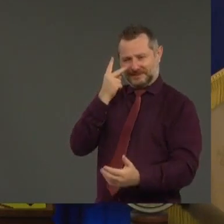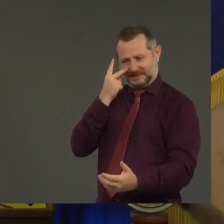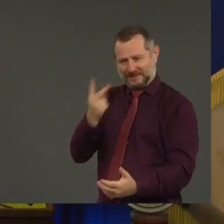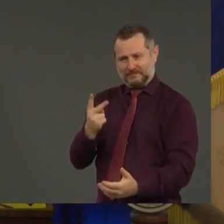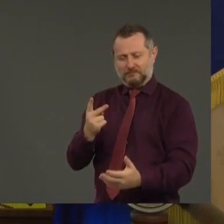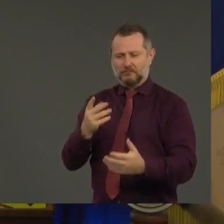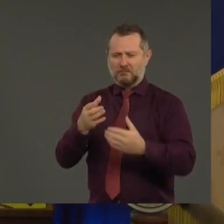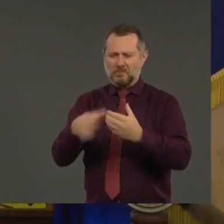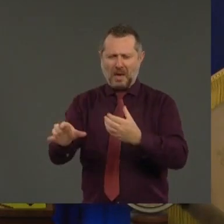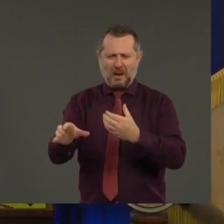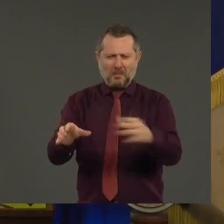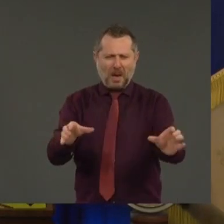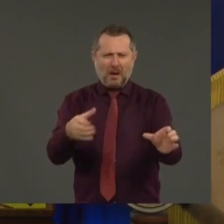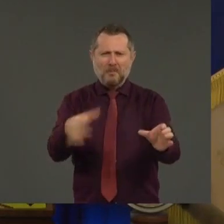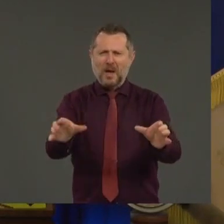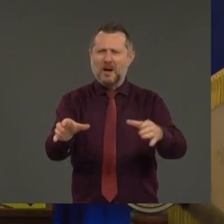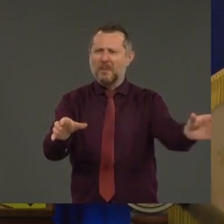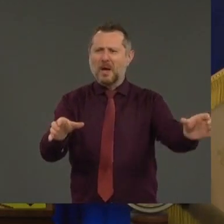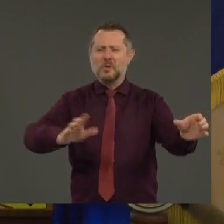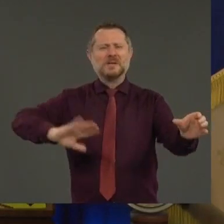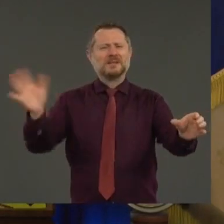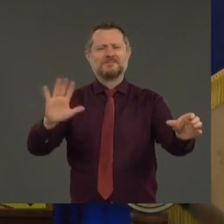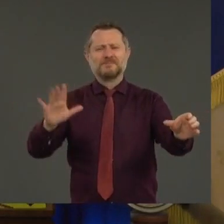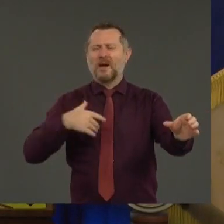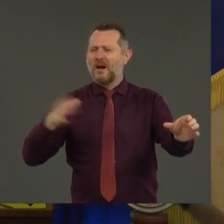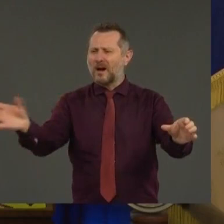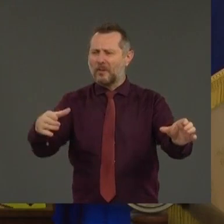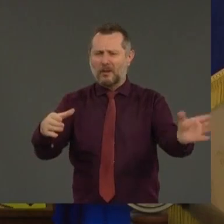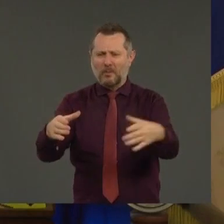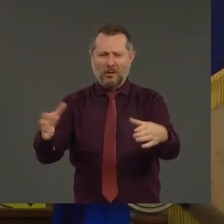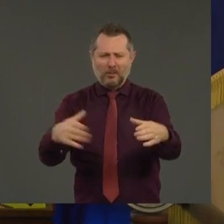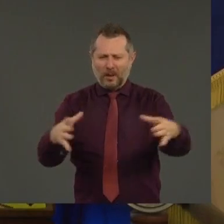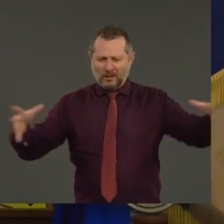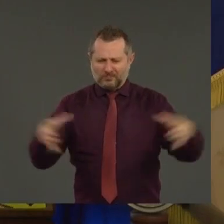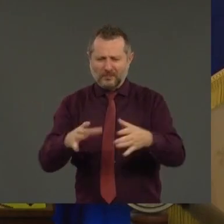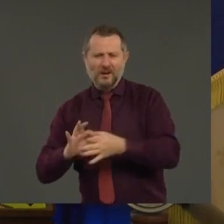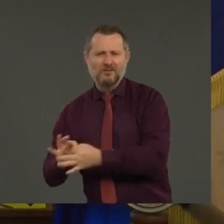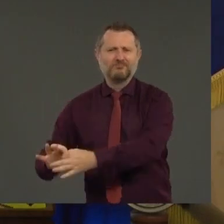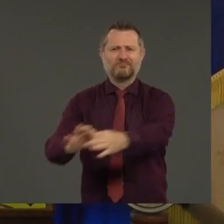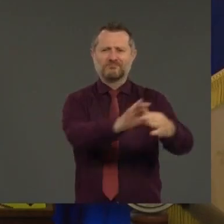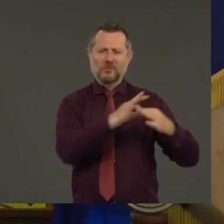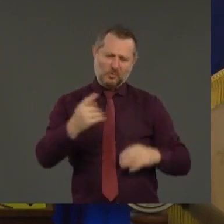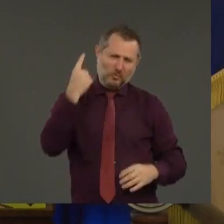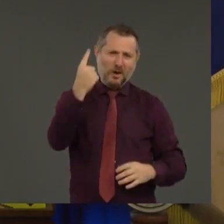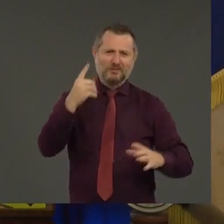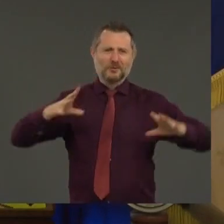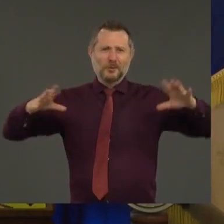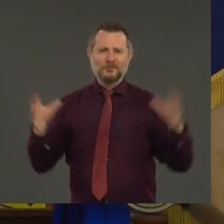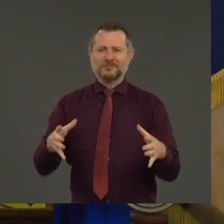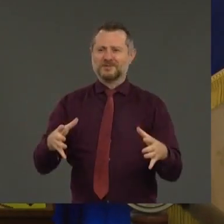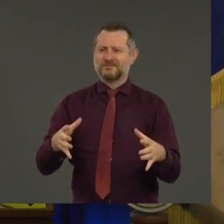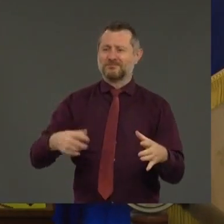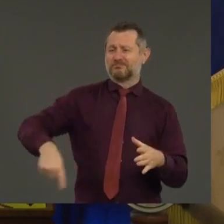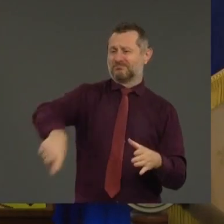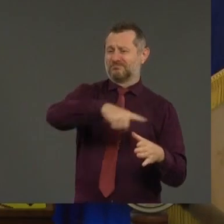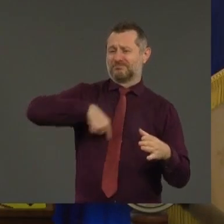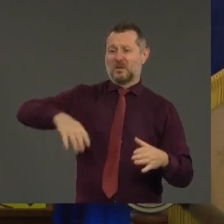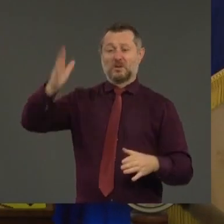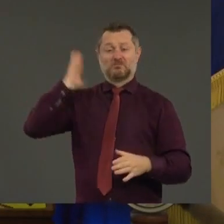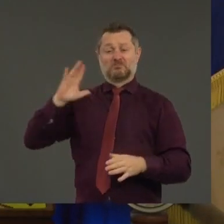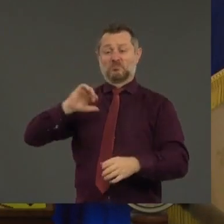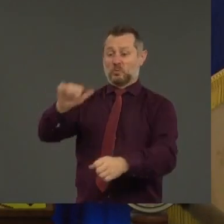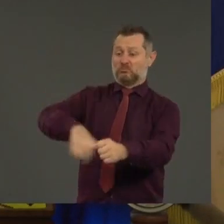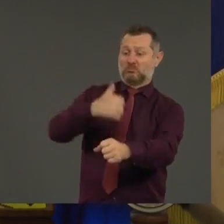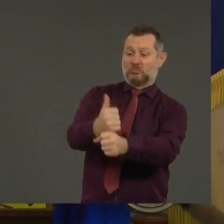Americans are one, that we are united, to remember that our nation's founding premise and enduring promise